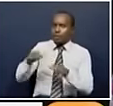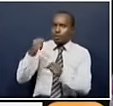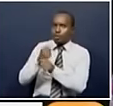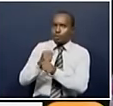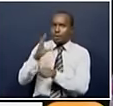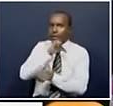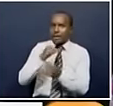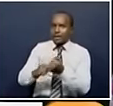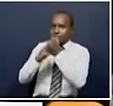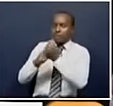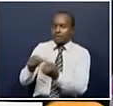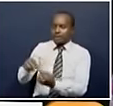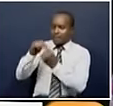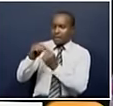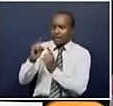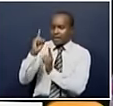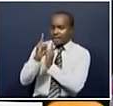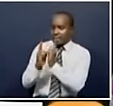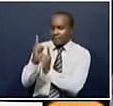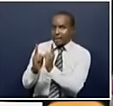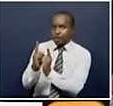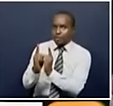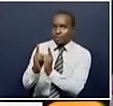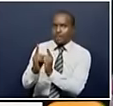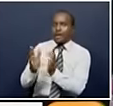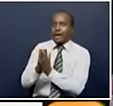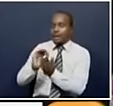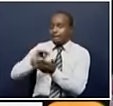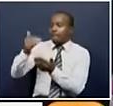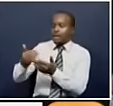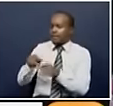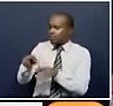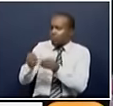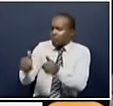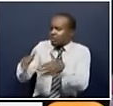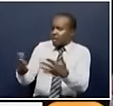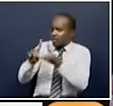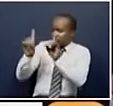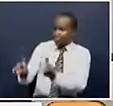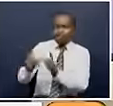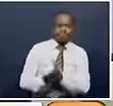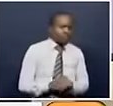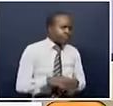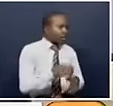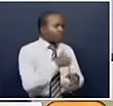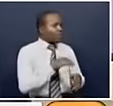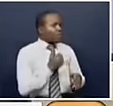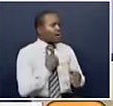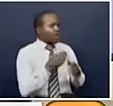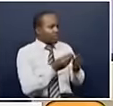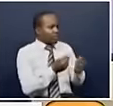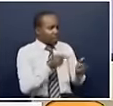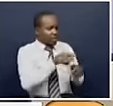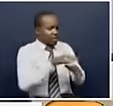support, particularly in mentorship and funding. How do you address this concern? We have addressed that concern